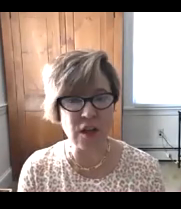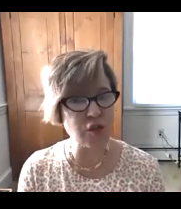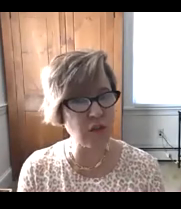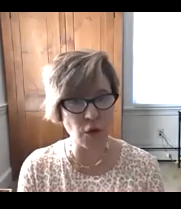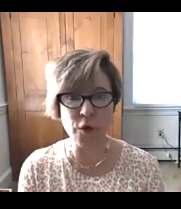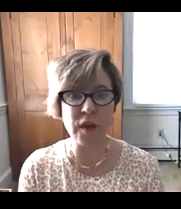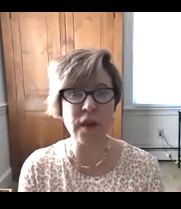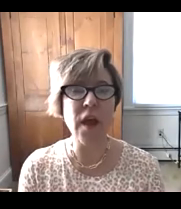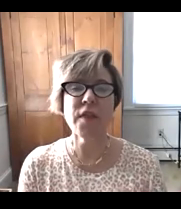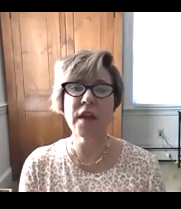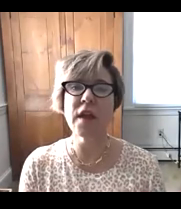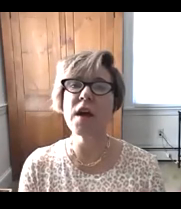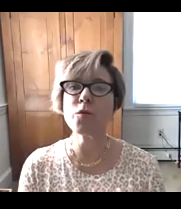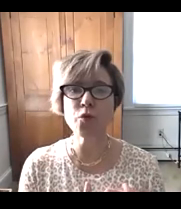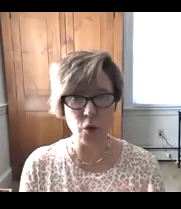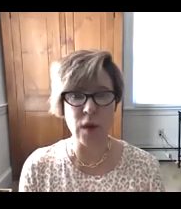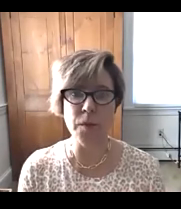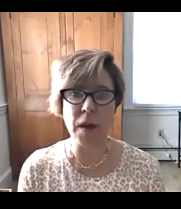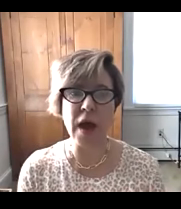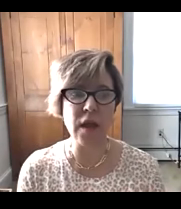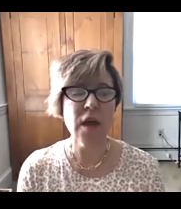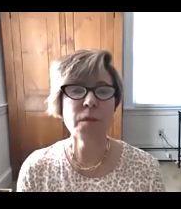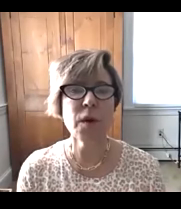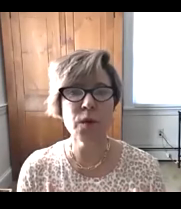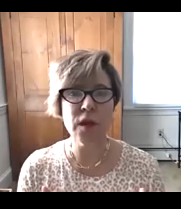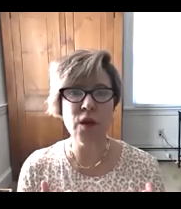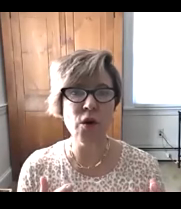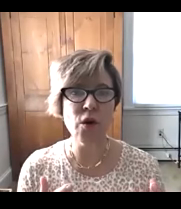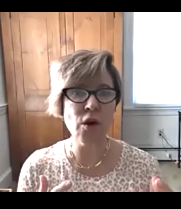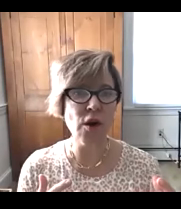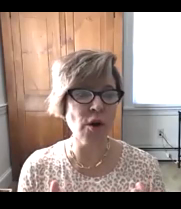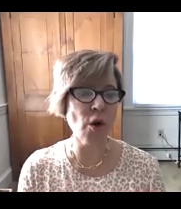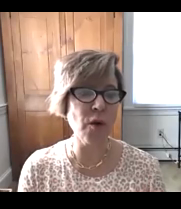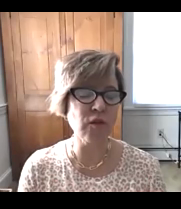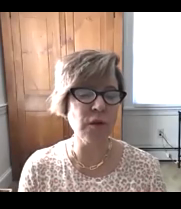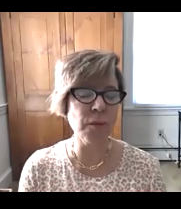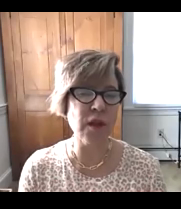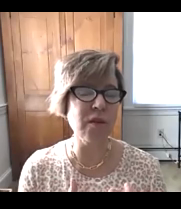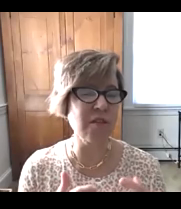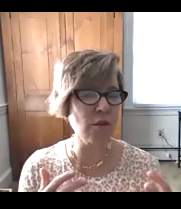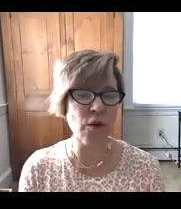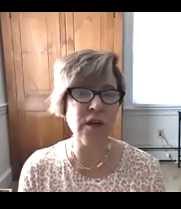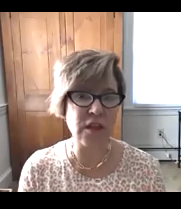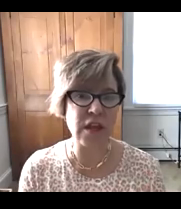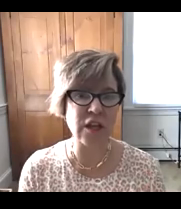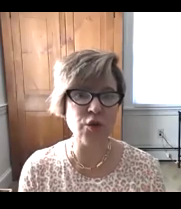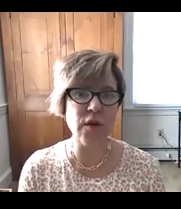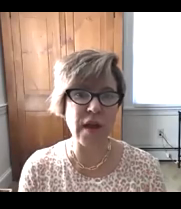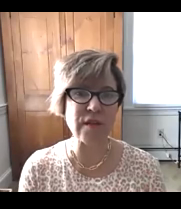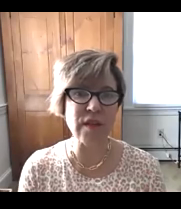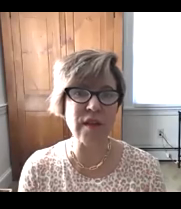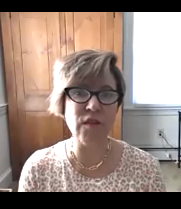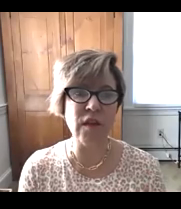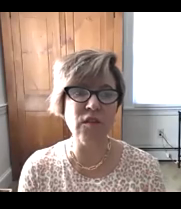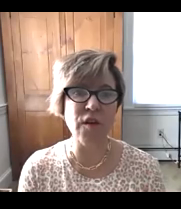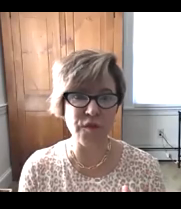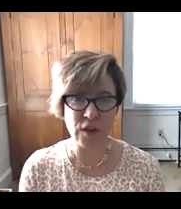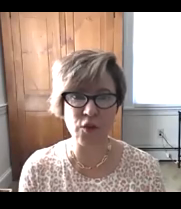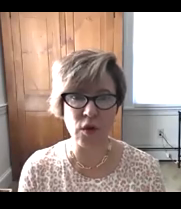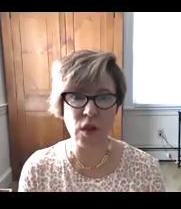it's not just COVID that can come roaring back, but we still are in a danger of having these